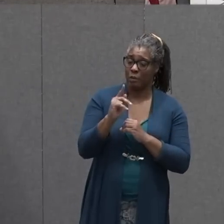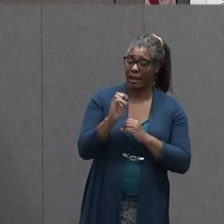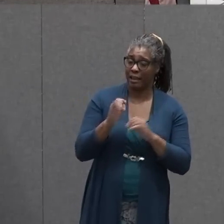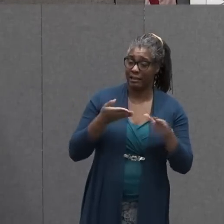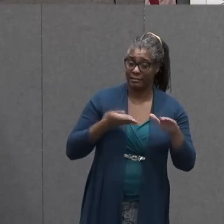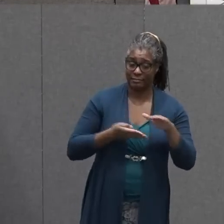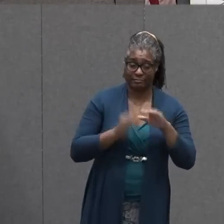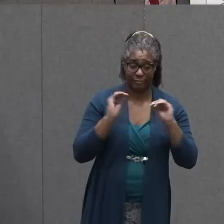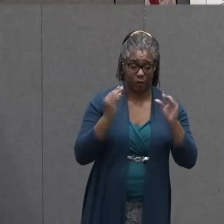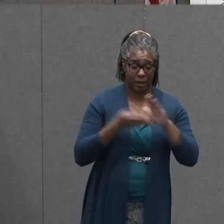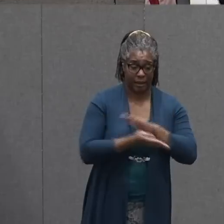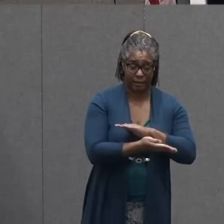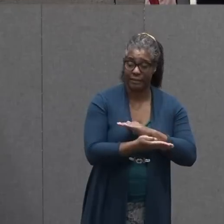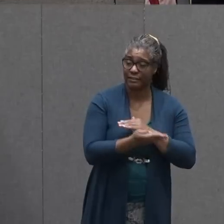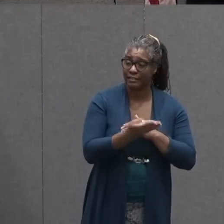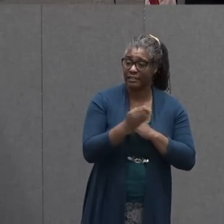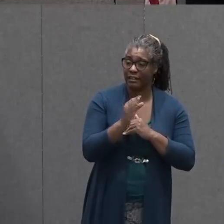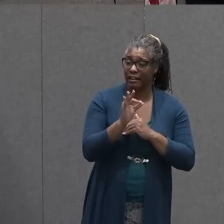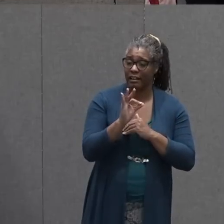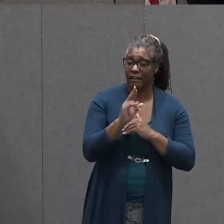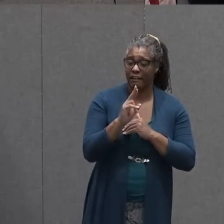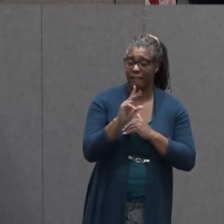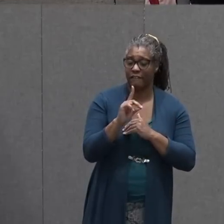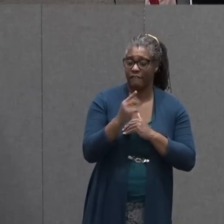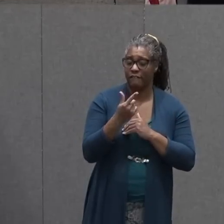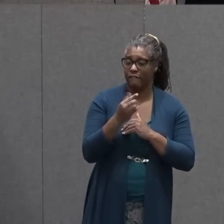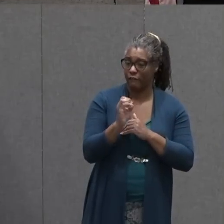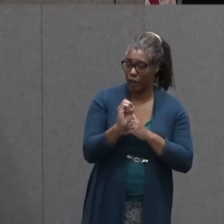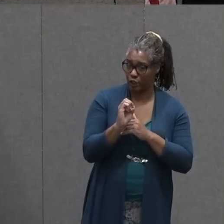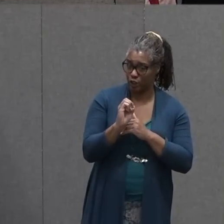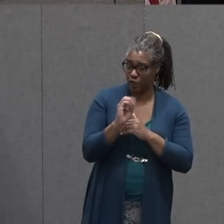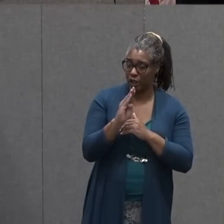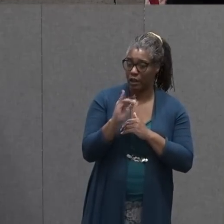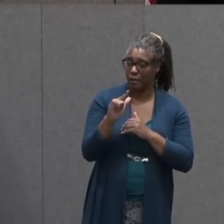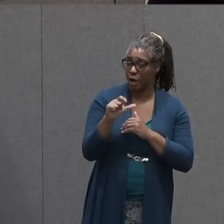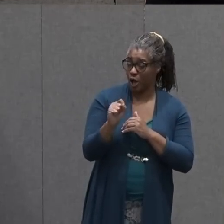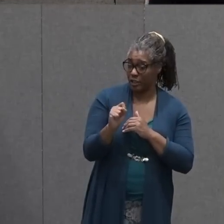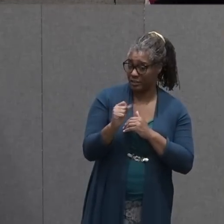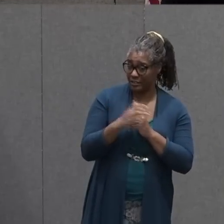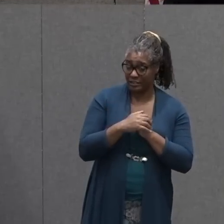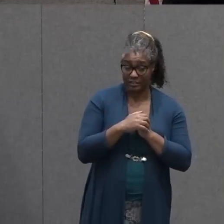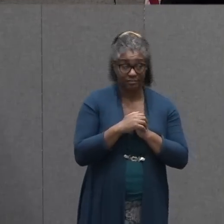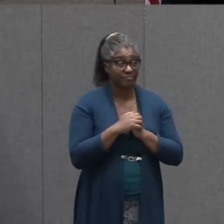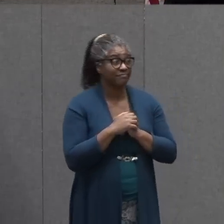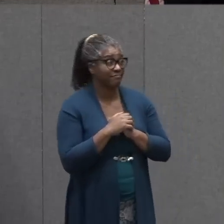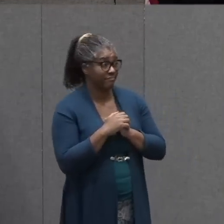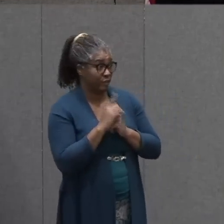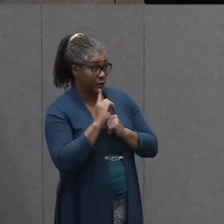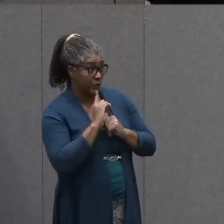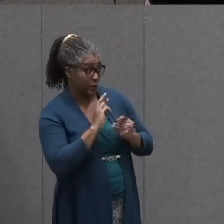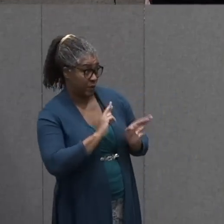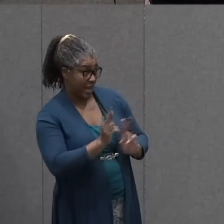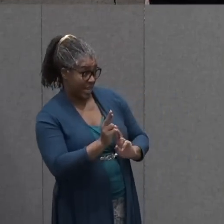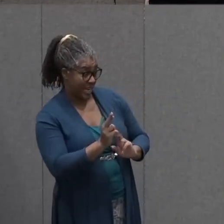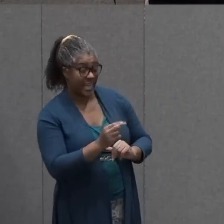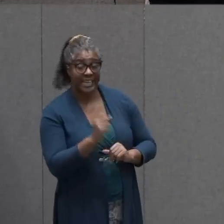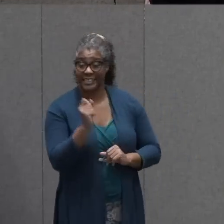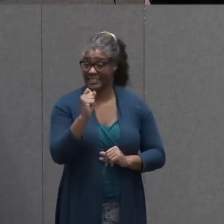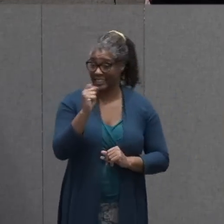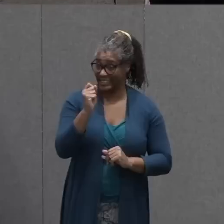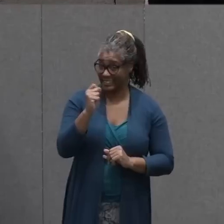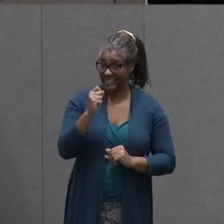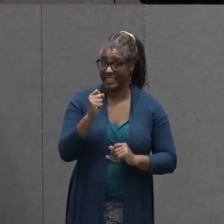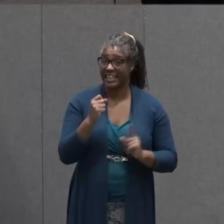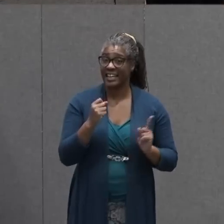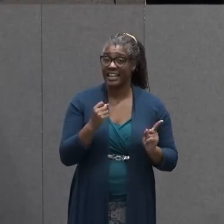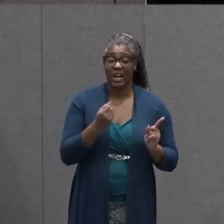Ready? I'm ready. Okay. Will you tell me how to do it? I will. I'm going to make a list. And guess what I did, too? What does this remind you